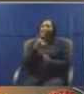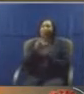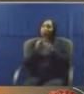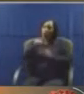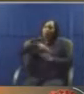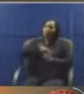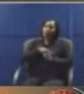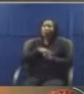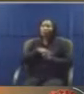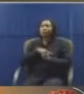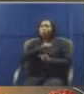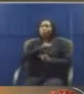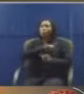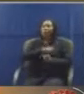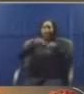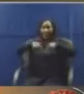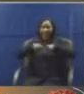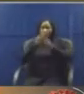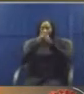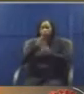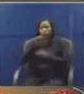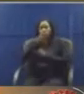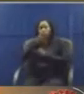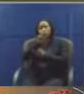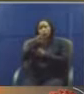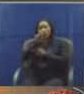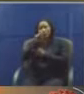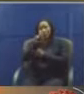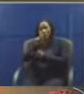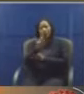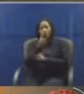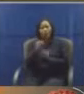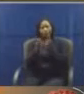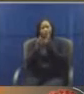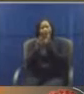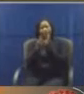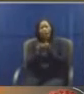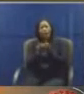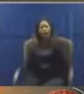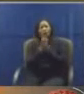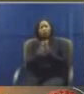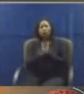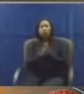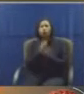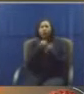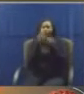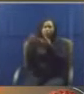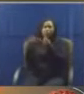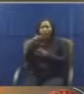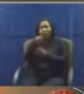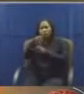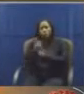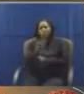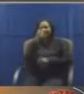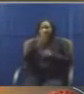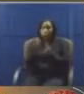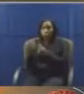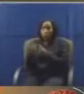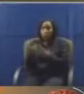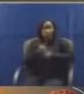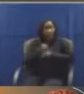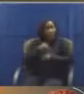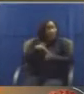Because here, Honorable Swart, when I look at how much money we are spending on NPOs, which are supposed to be doing this work,